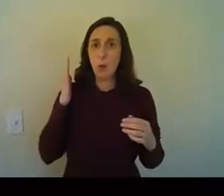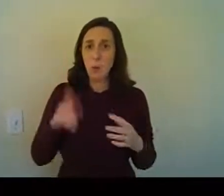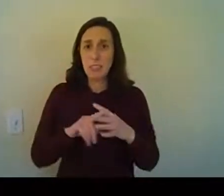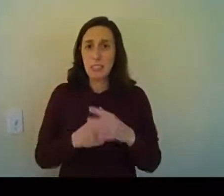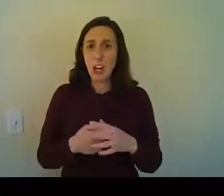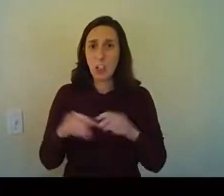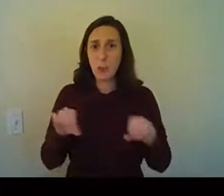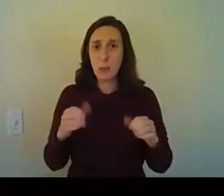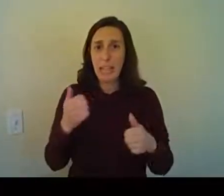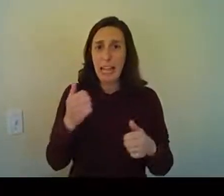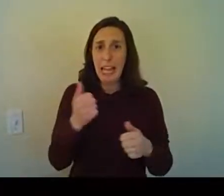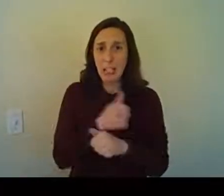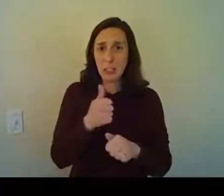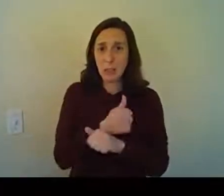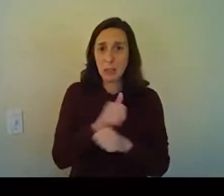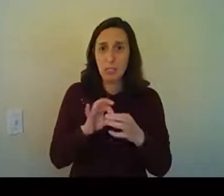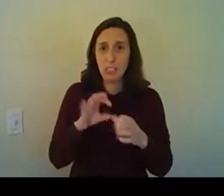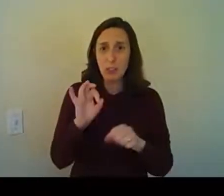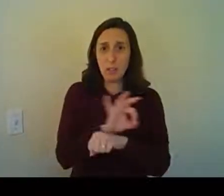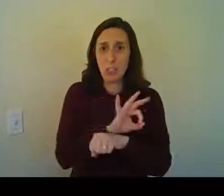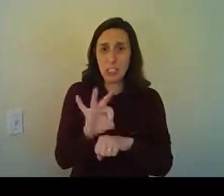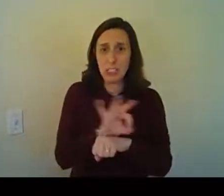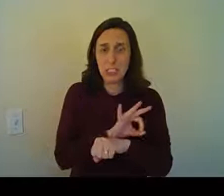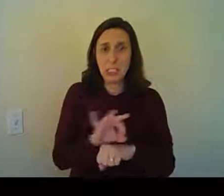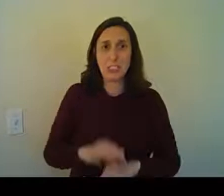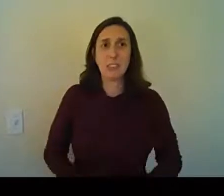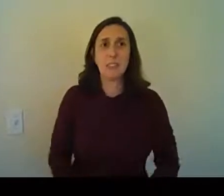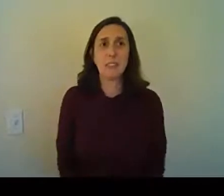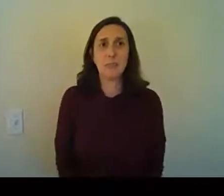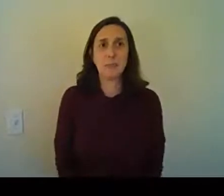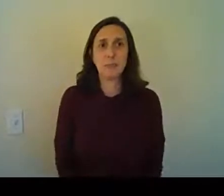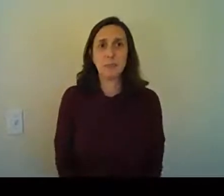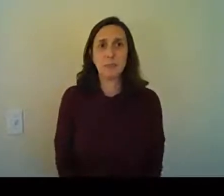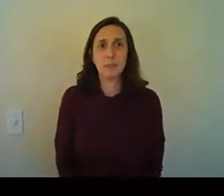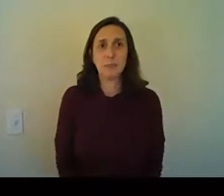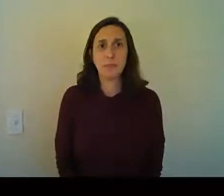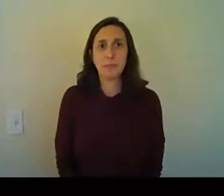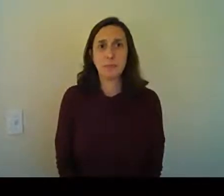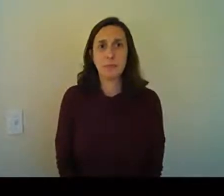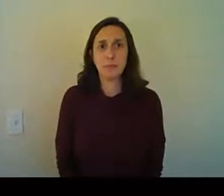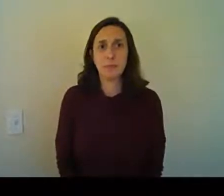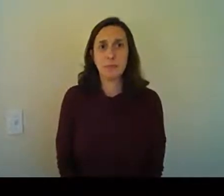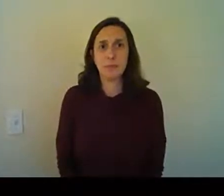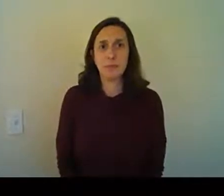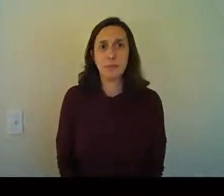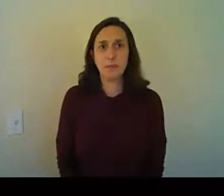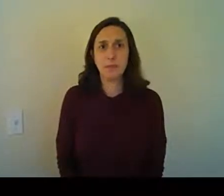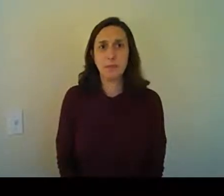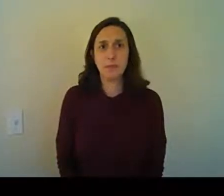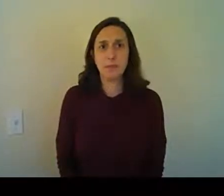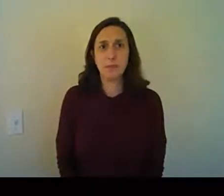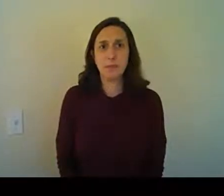functions. All right, so this is where we're moving to, algebra of functions.